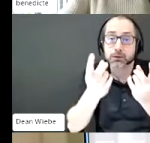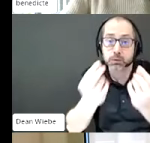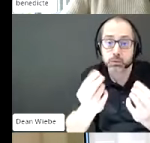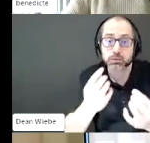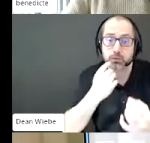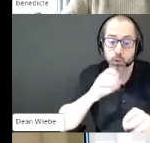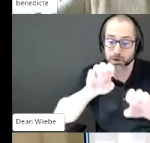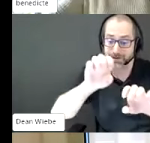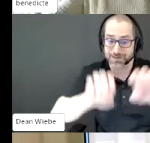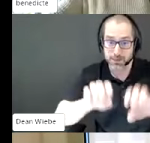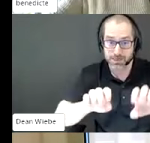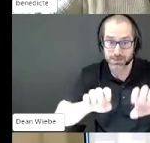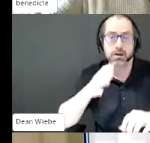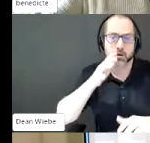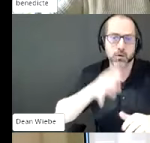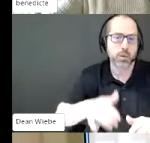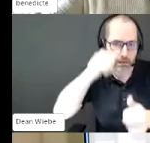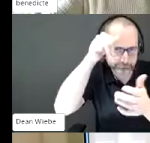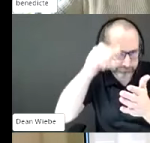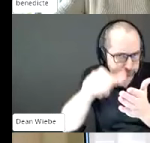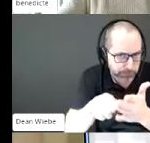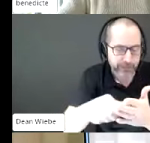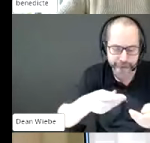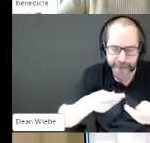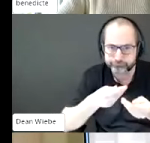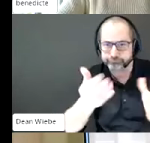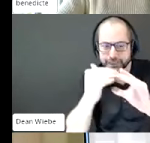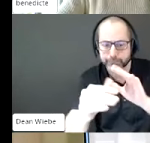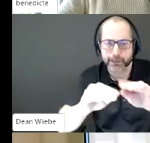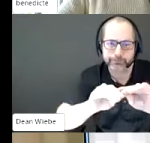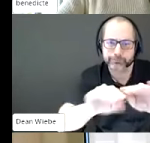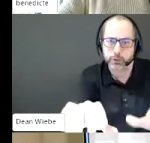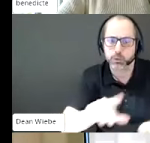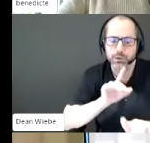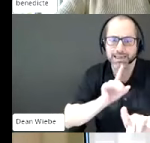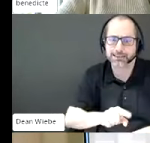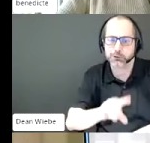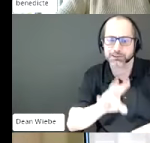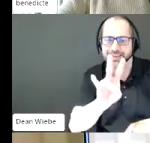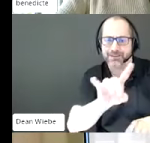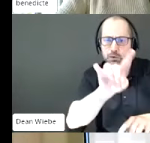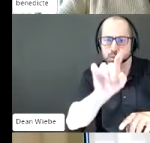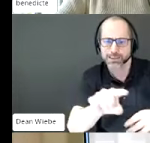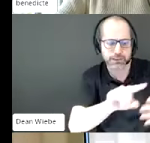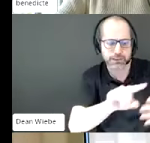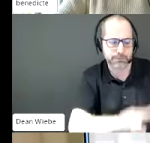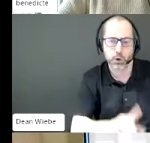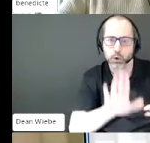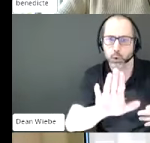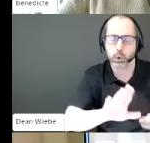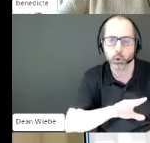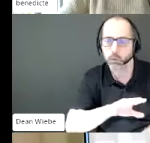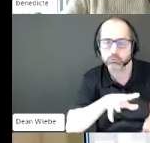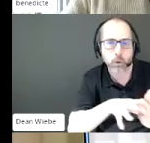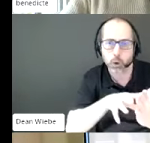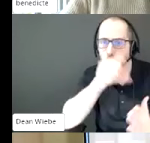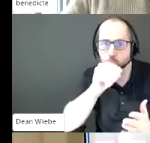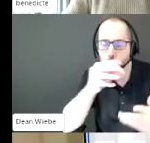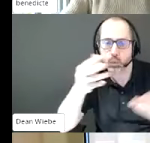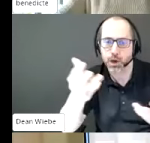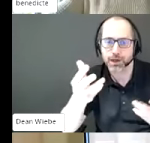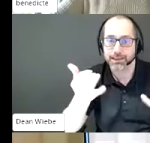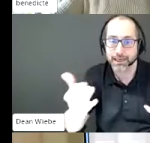reminder to answer 7 quick questions just about what you've gained, your knowledge, and any topics you'd